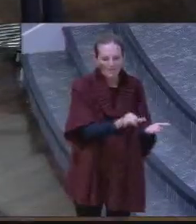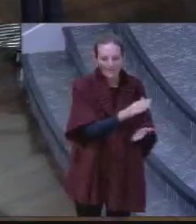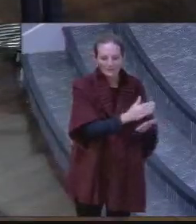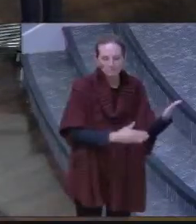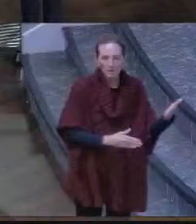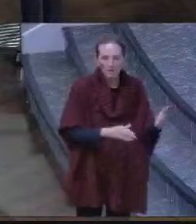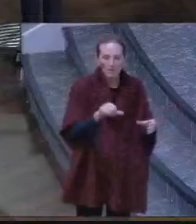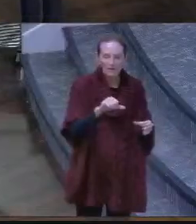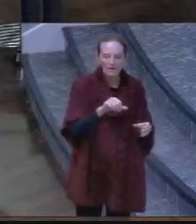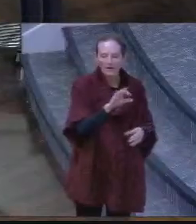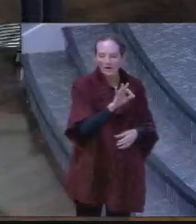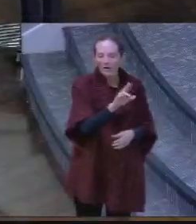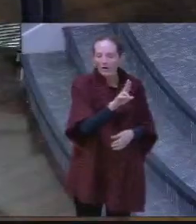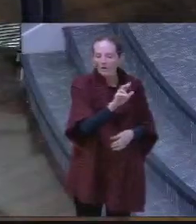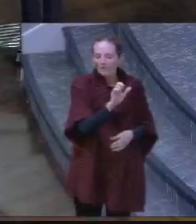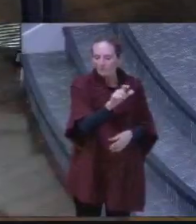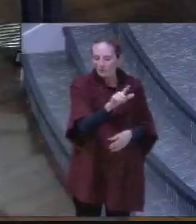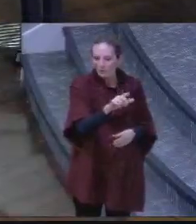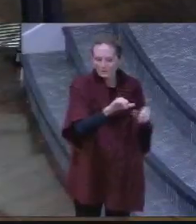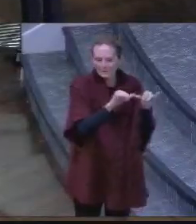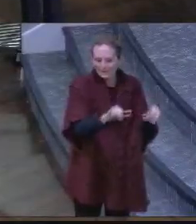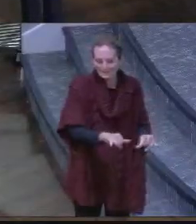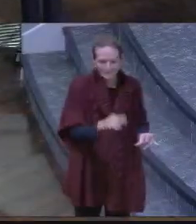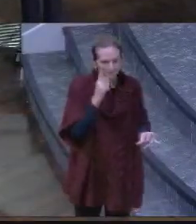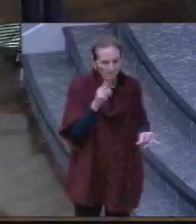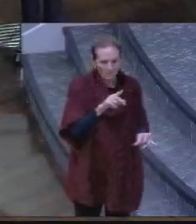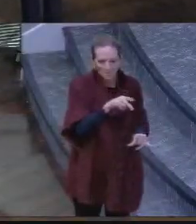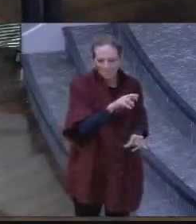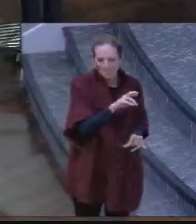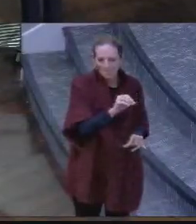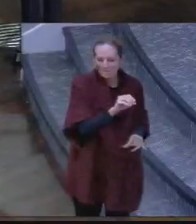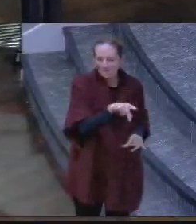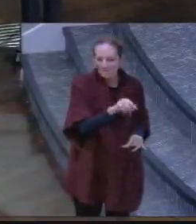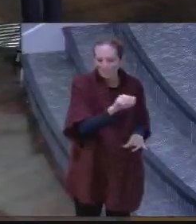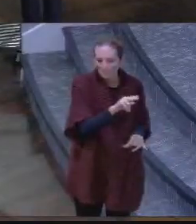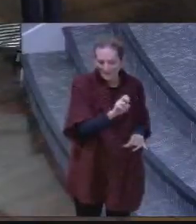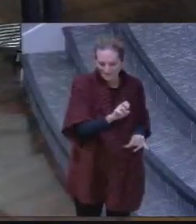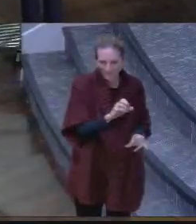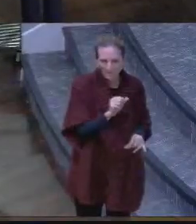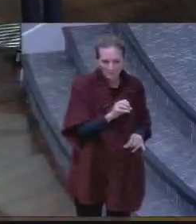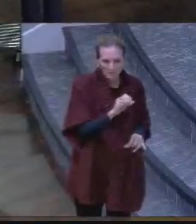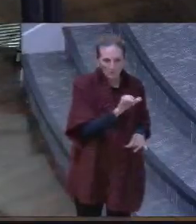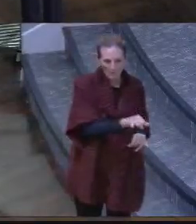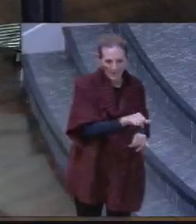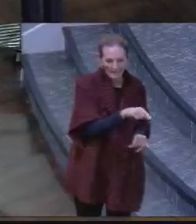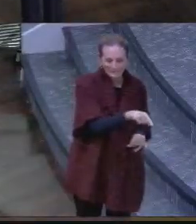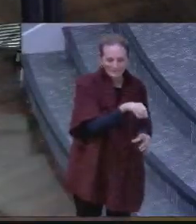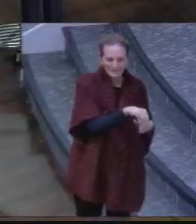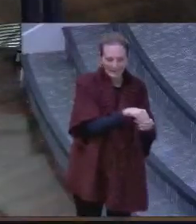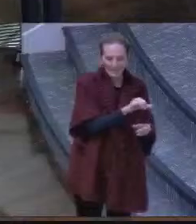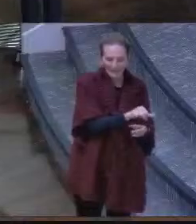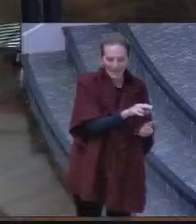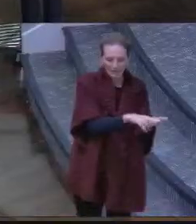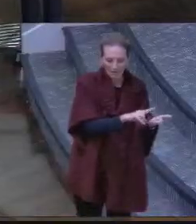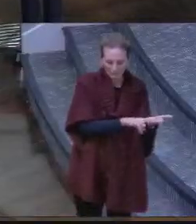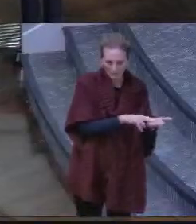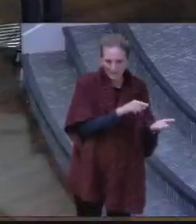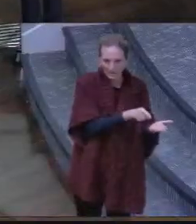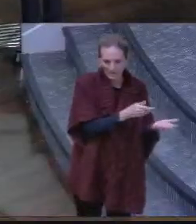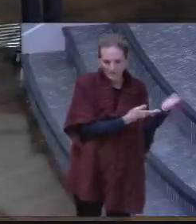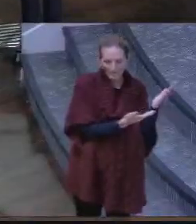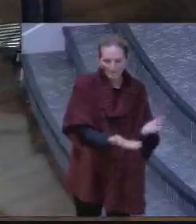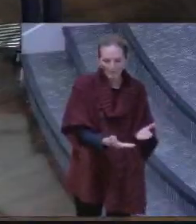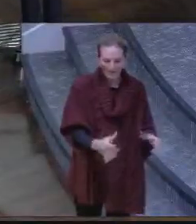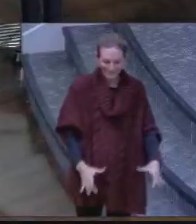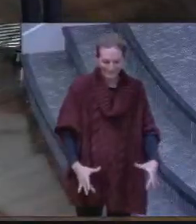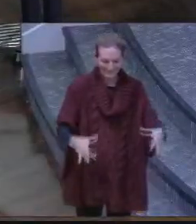that we got for the propane because we didn't have propane tanks. So that's mixed in with that contract that they provide tanks. And we've